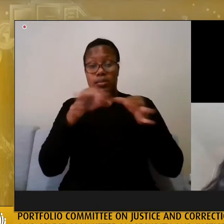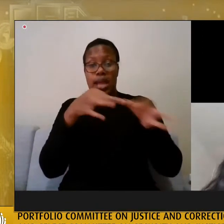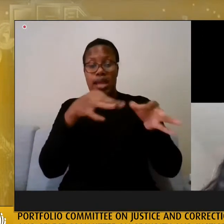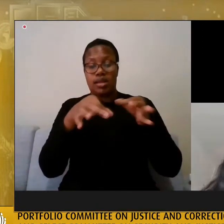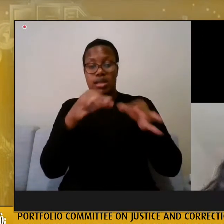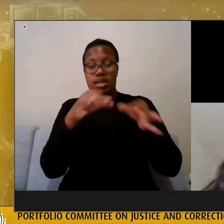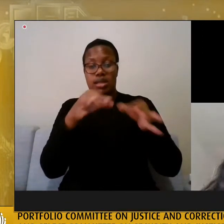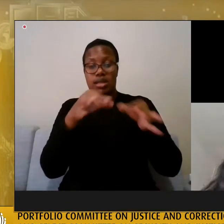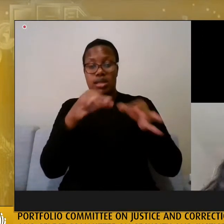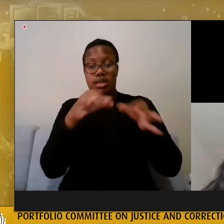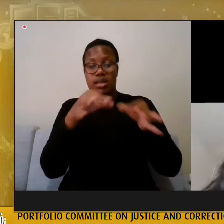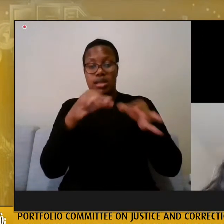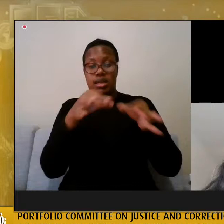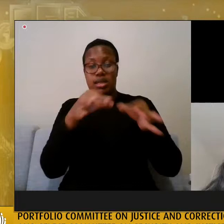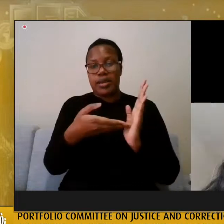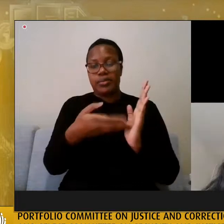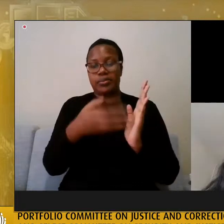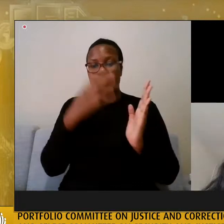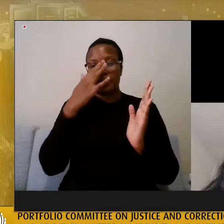report, there